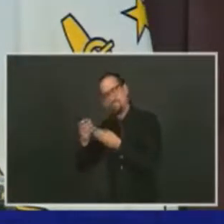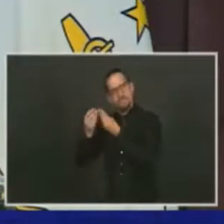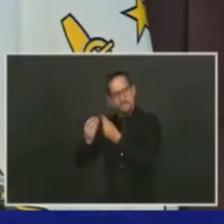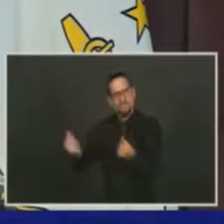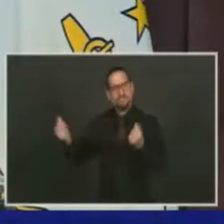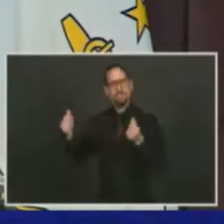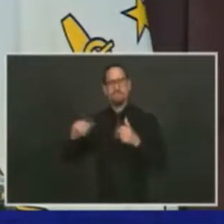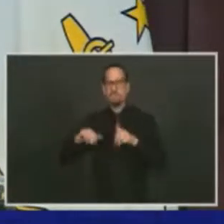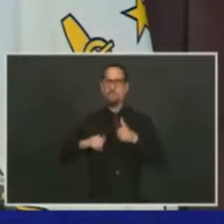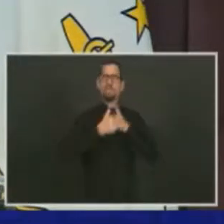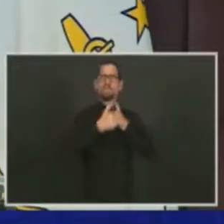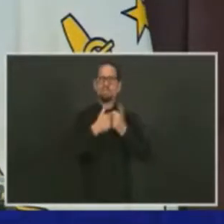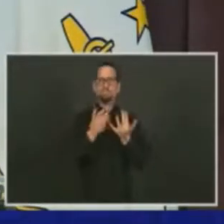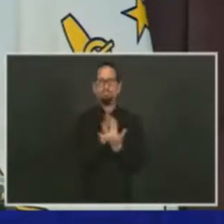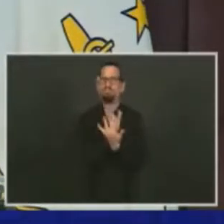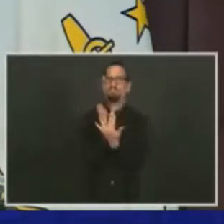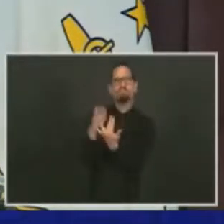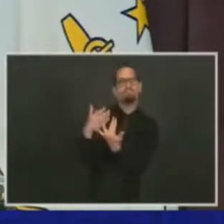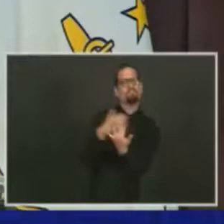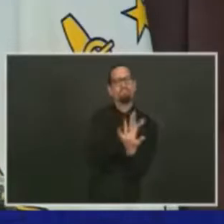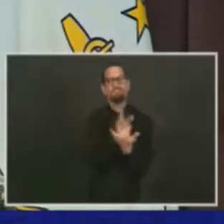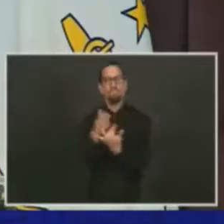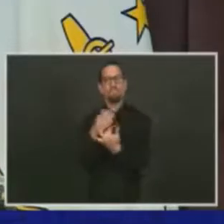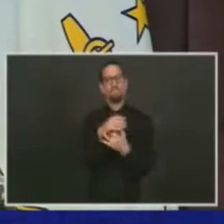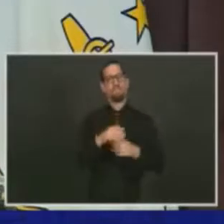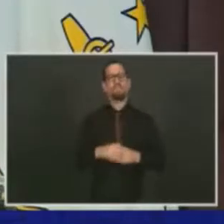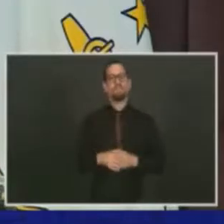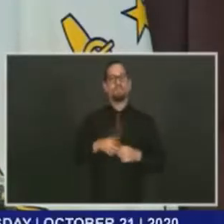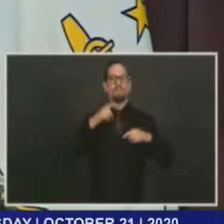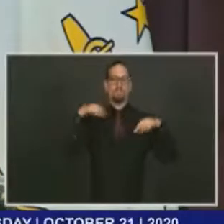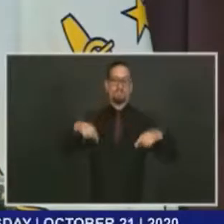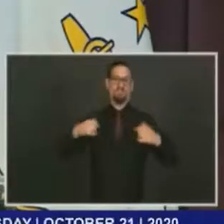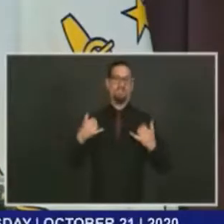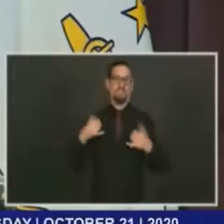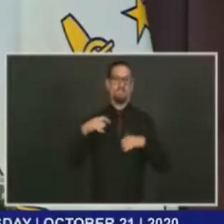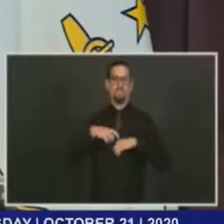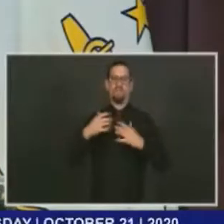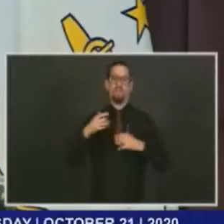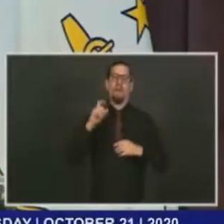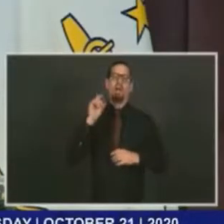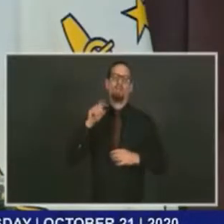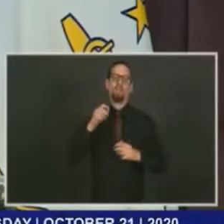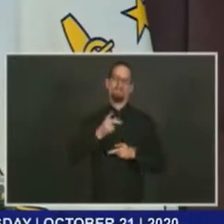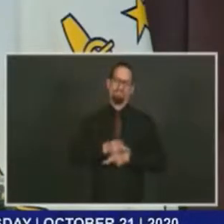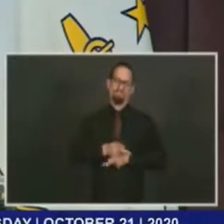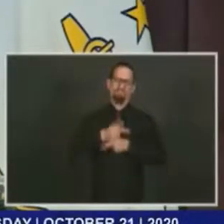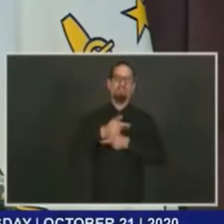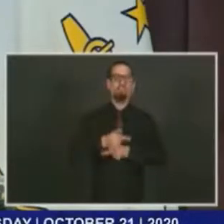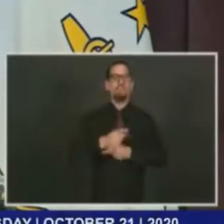live carefully as we enter these next couple of months, which are going to be